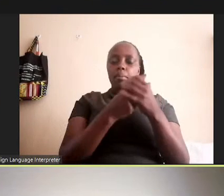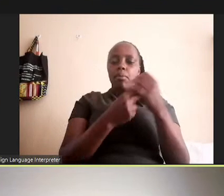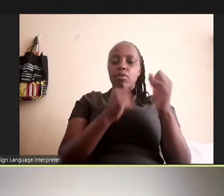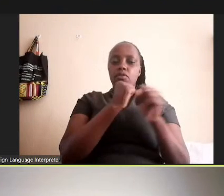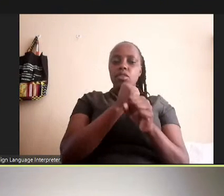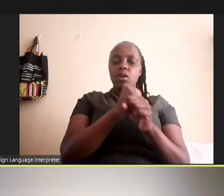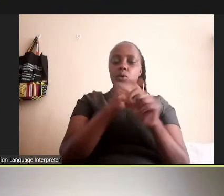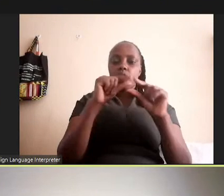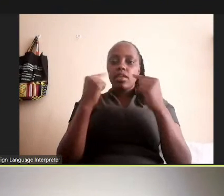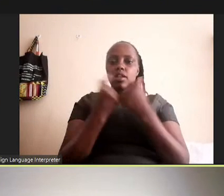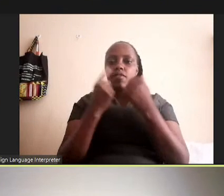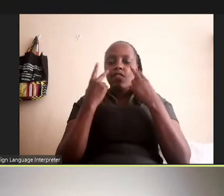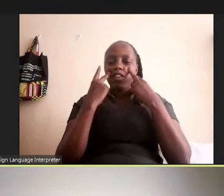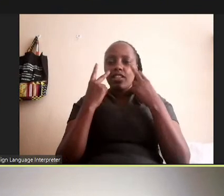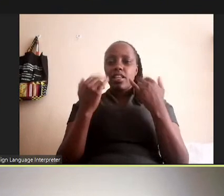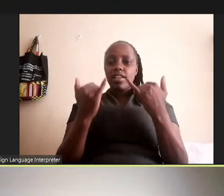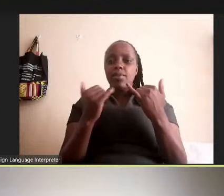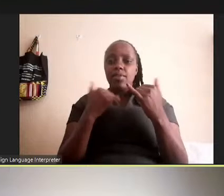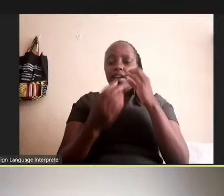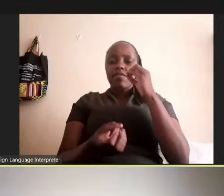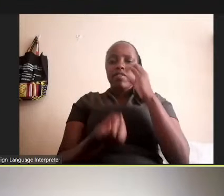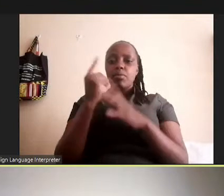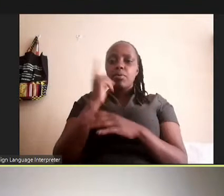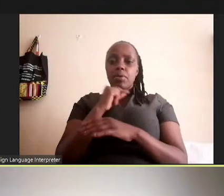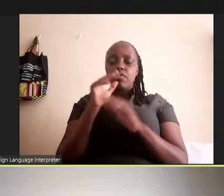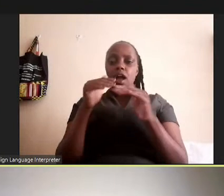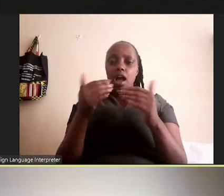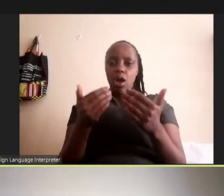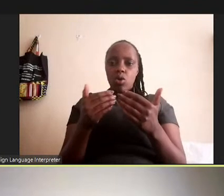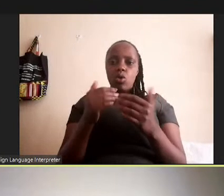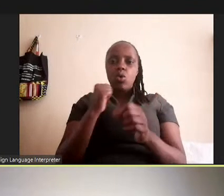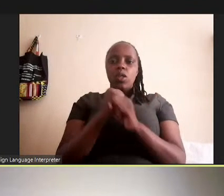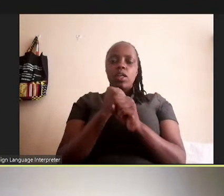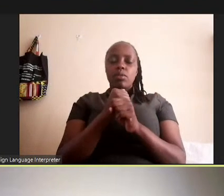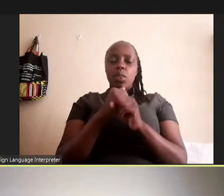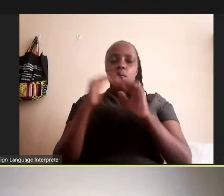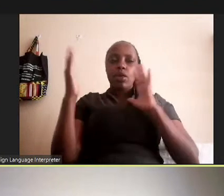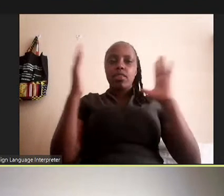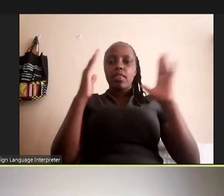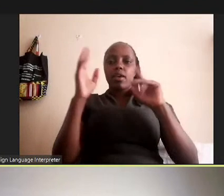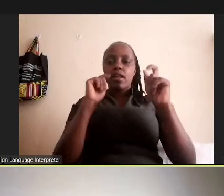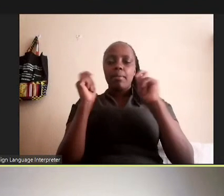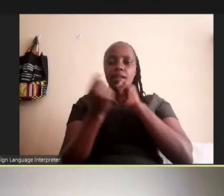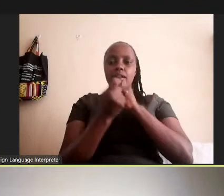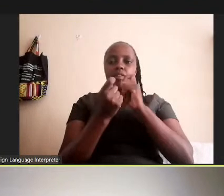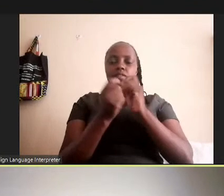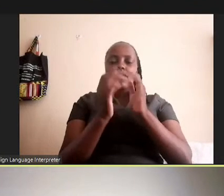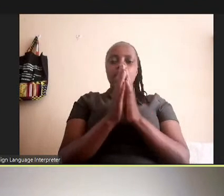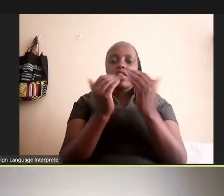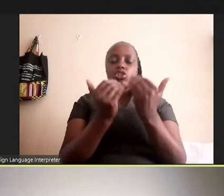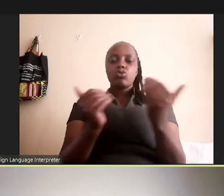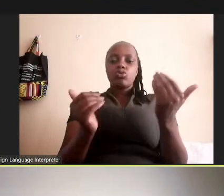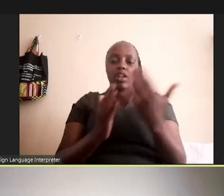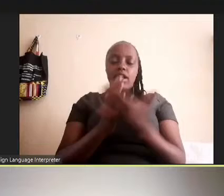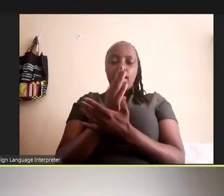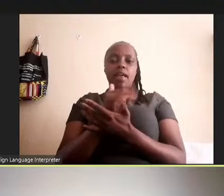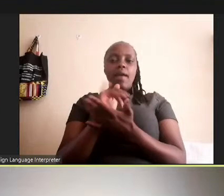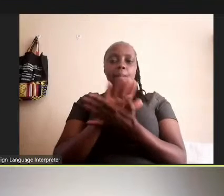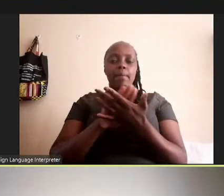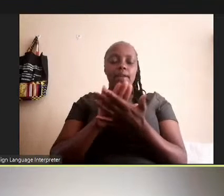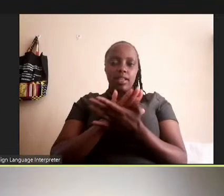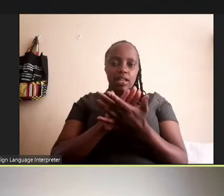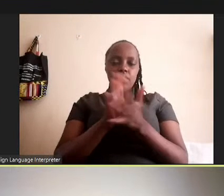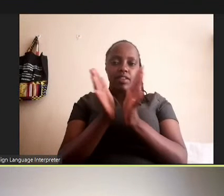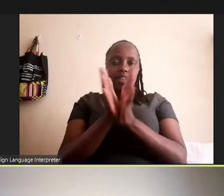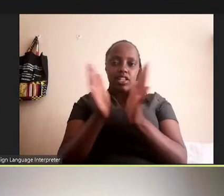we are seeing that they have now formed a working group on climate change and children's rights. So basically at a broad